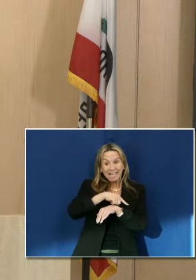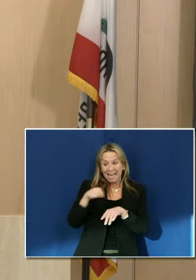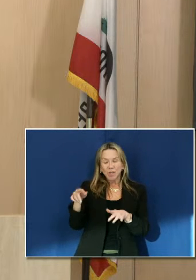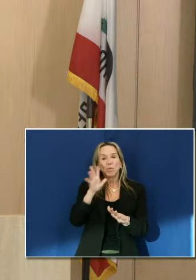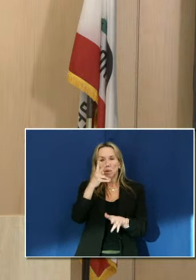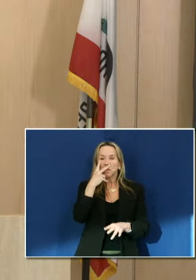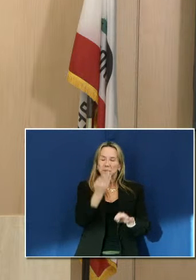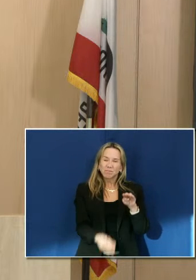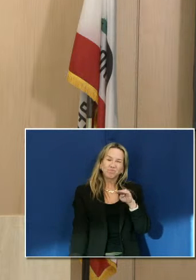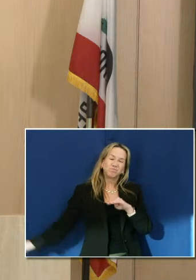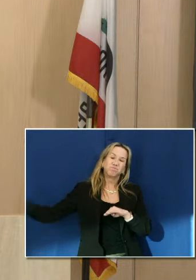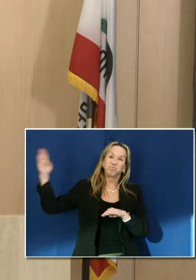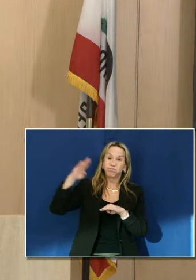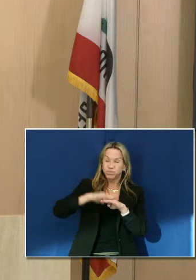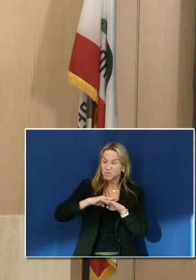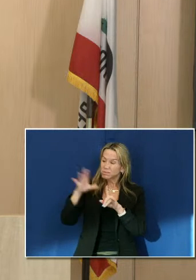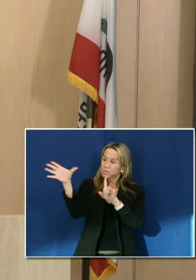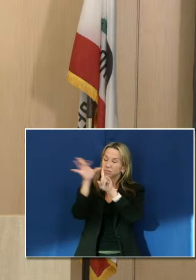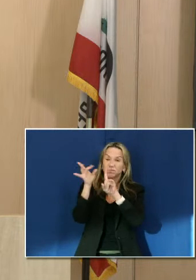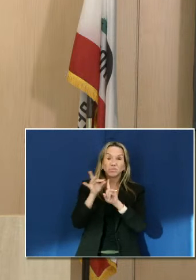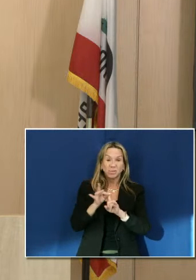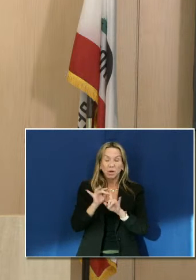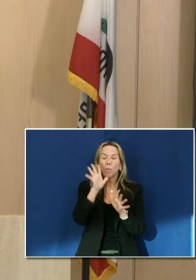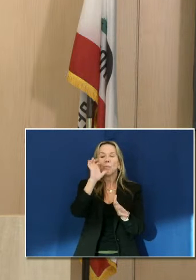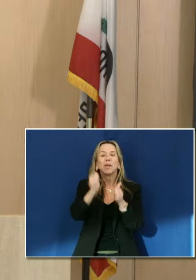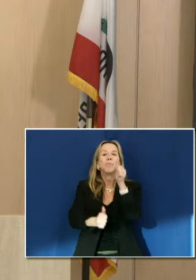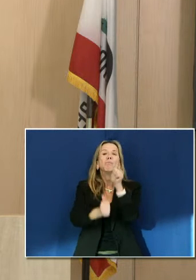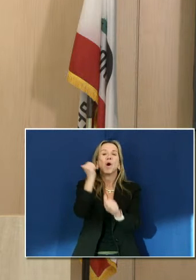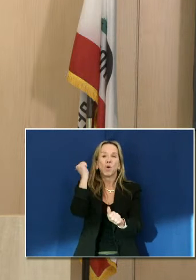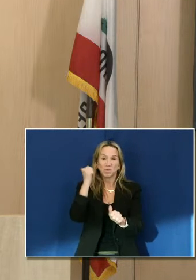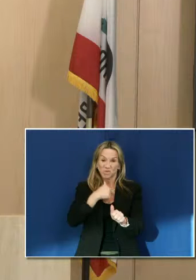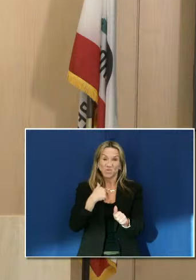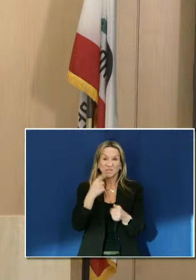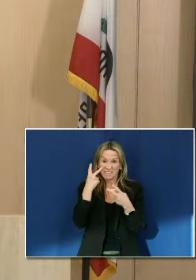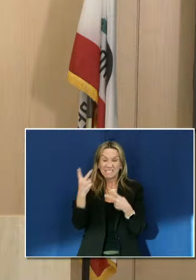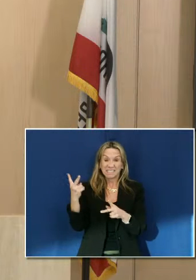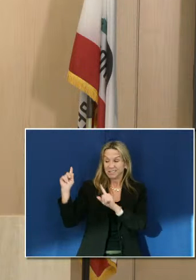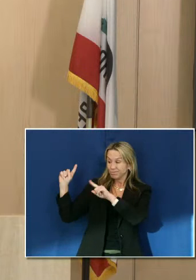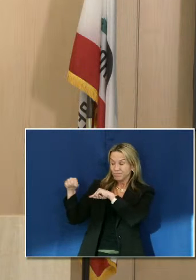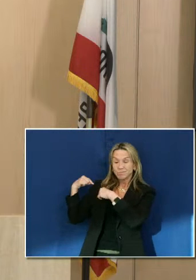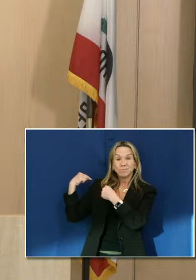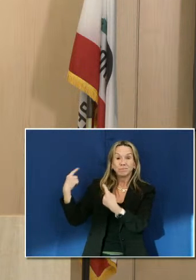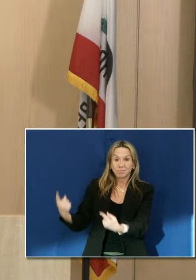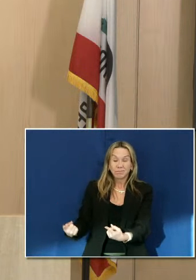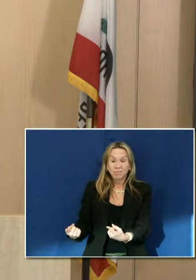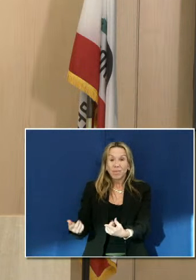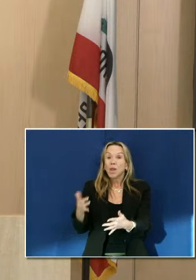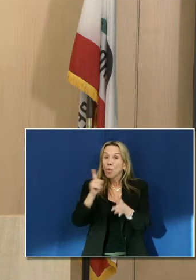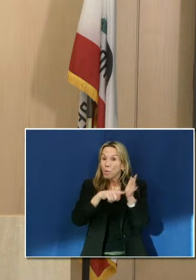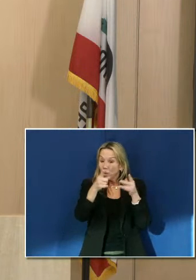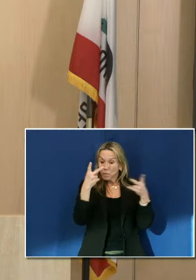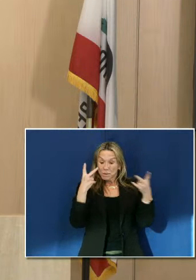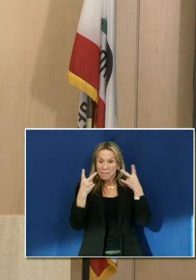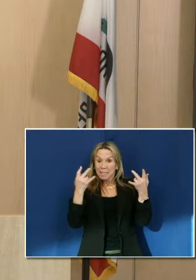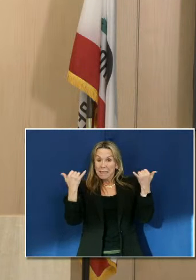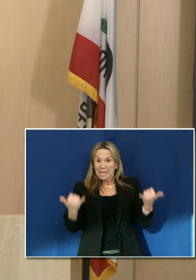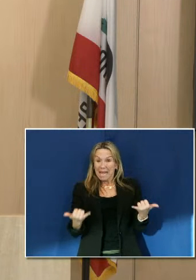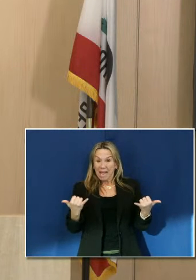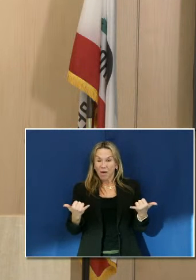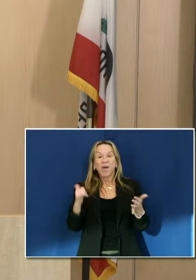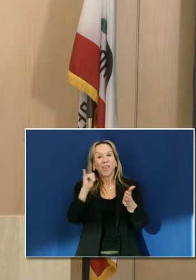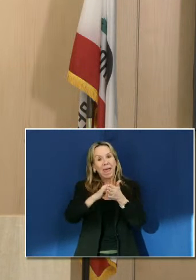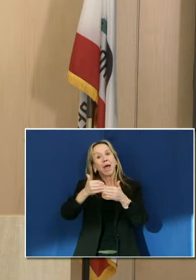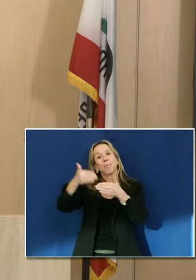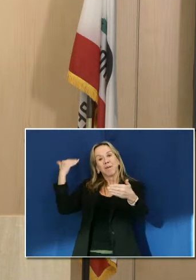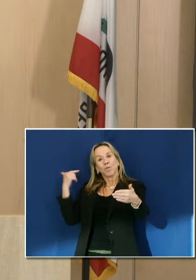this virus that we've experienced to date. In effect, everything we are experiencing now is what we feared we